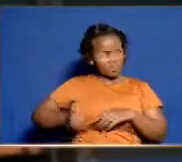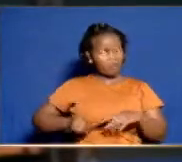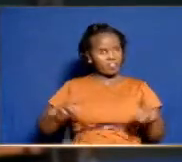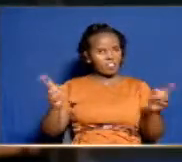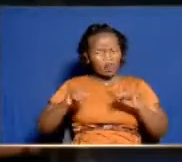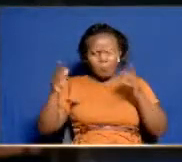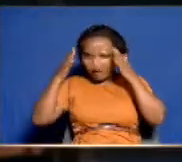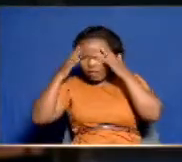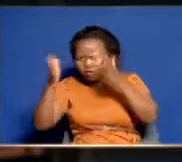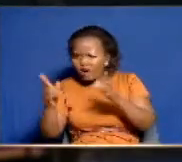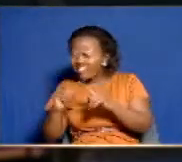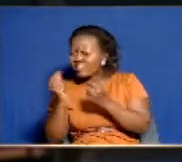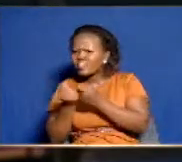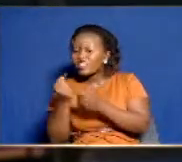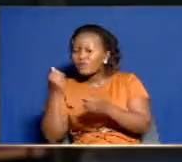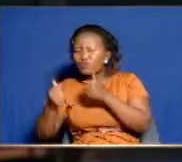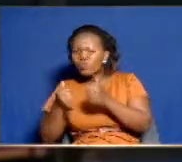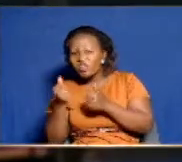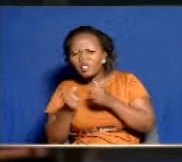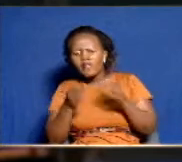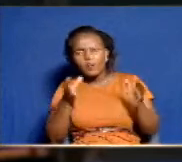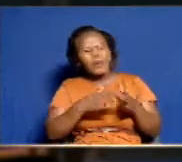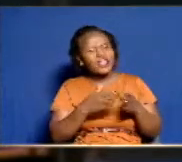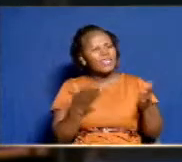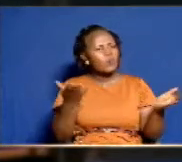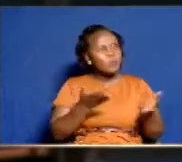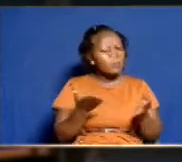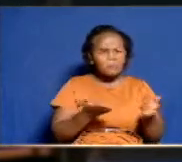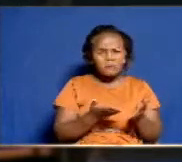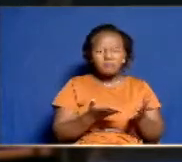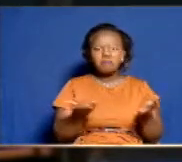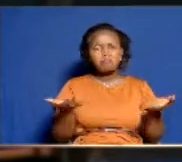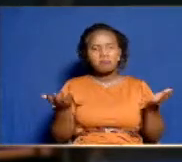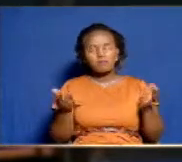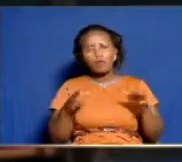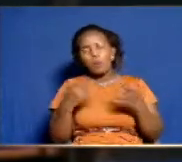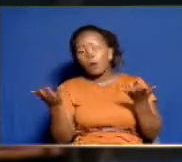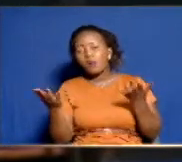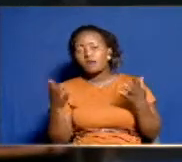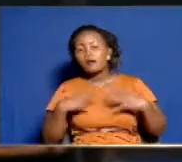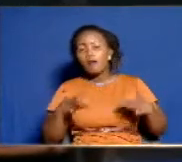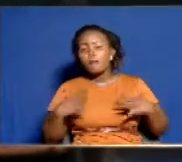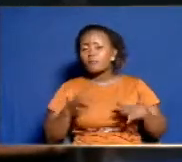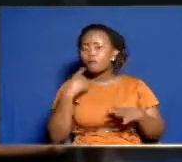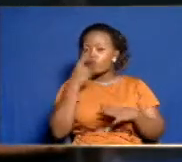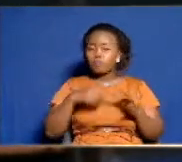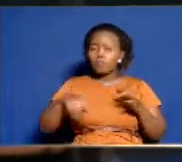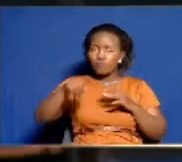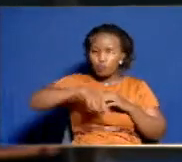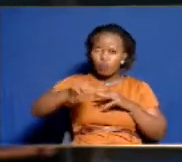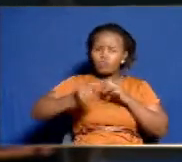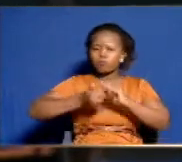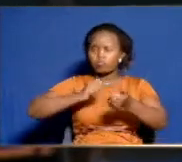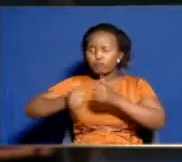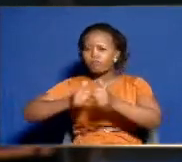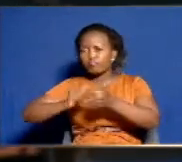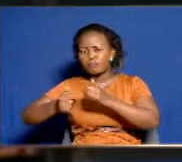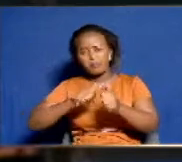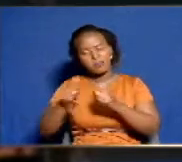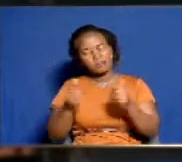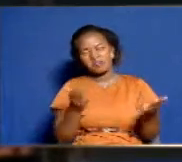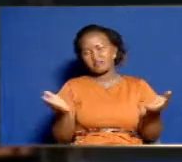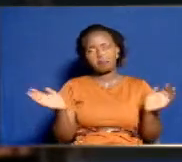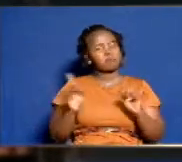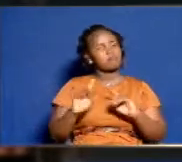kabila, wala vyama, wala ya wale wagombezi ambao tulikuwa pamoja nao.